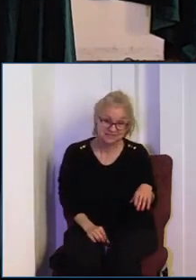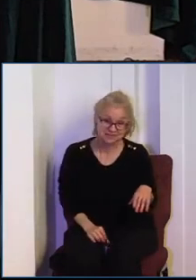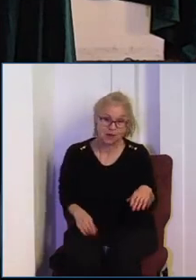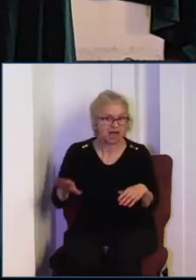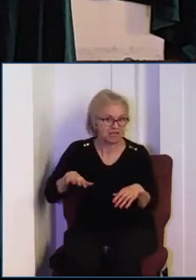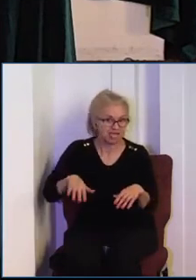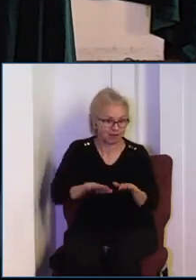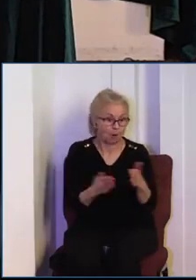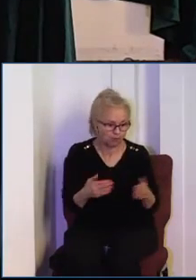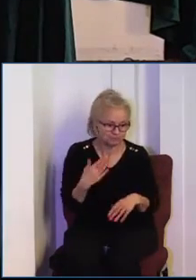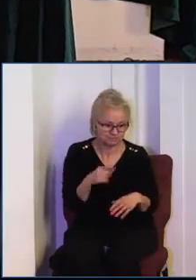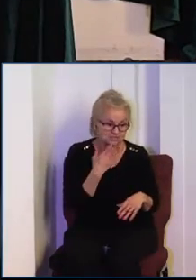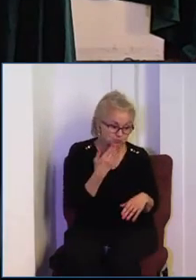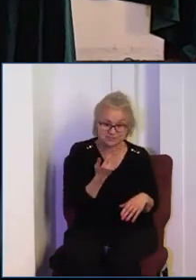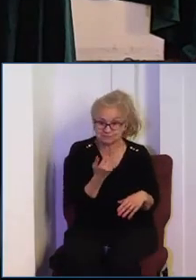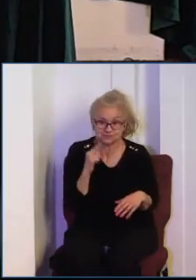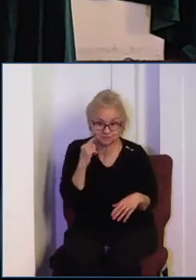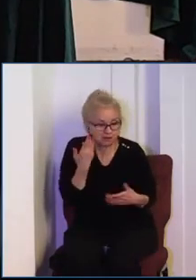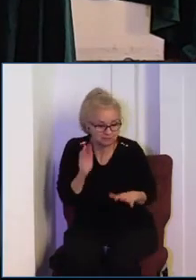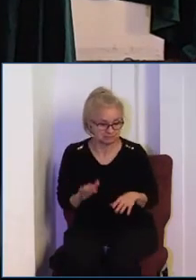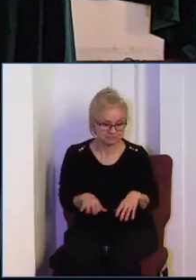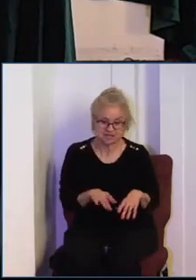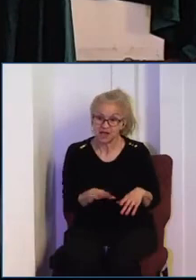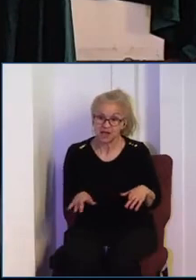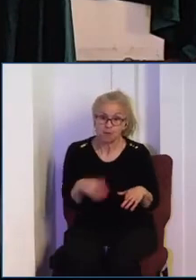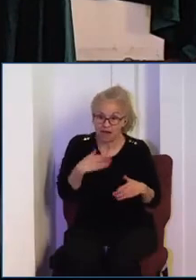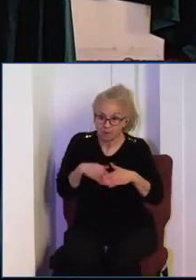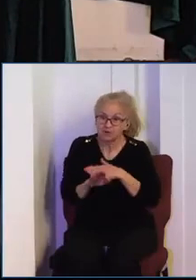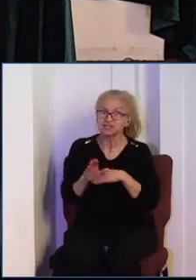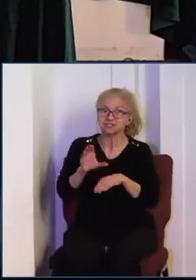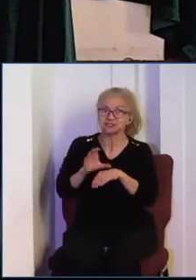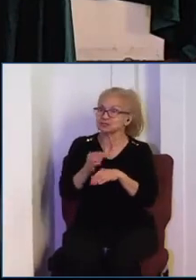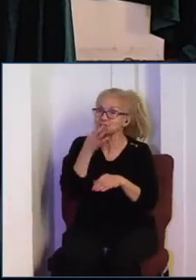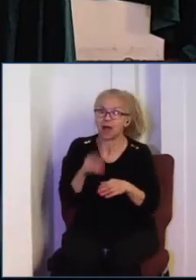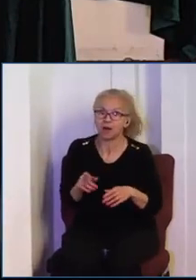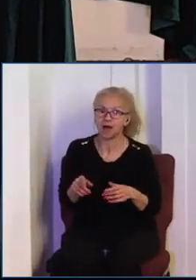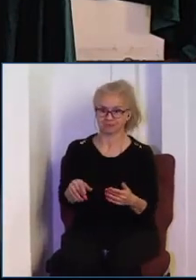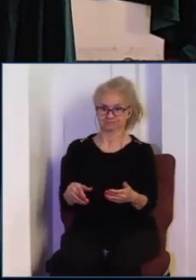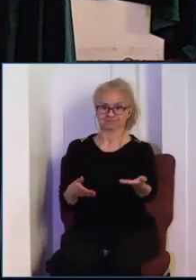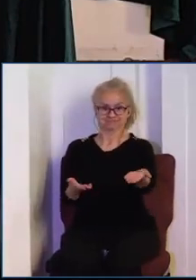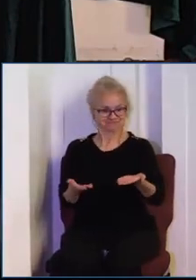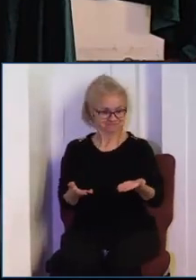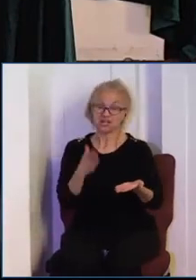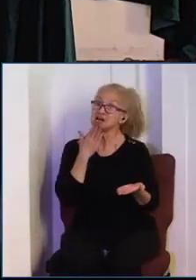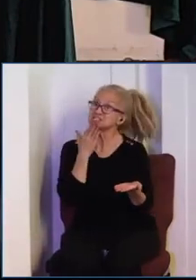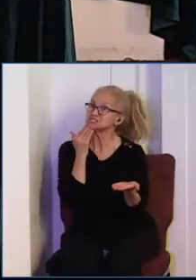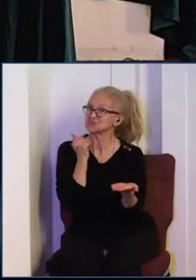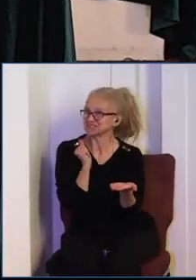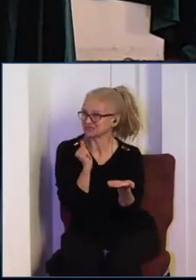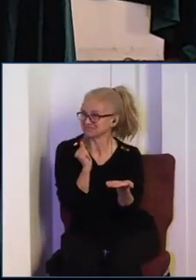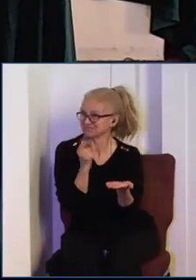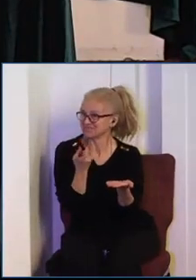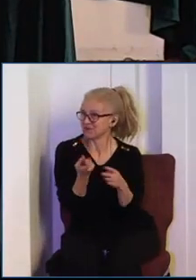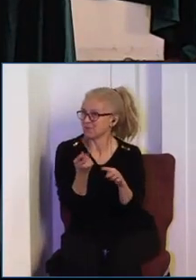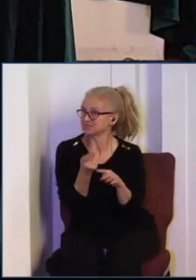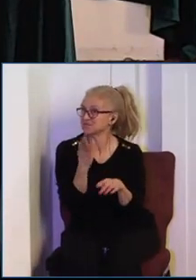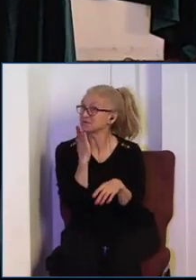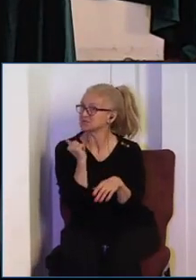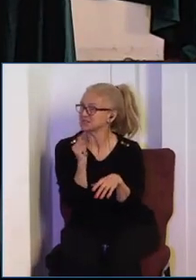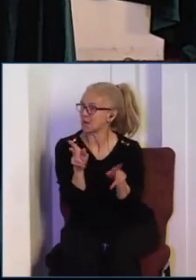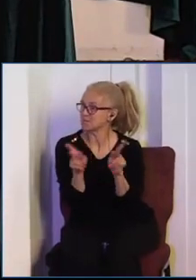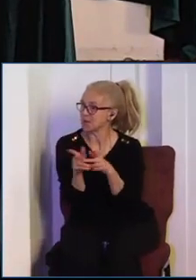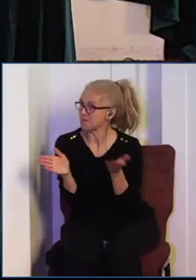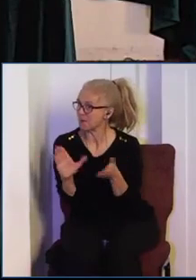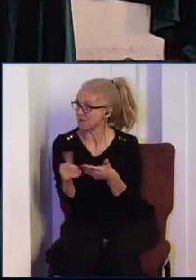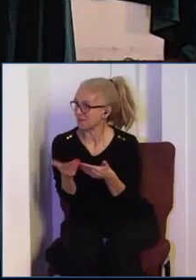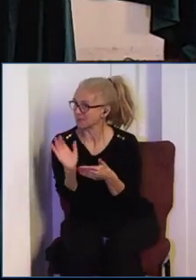yet. As soon as I walked into the church, I got some sweets from some sweet people. How